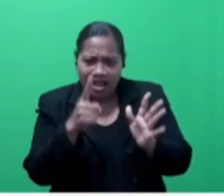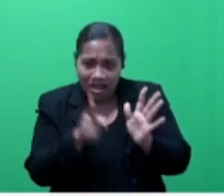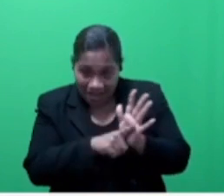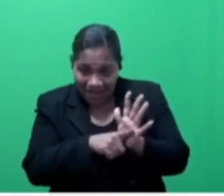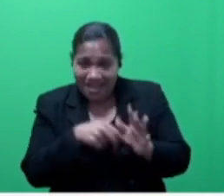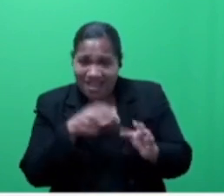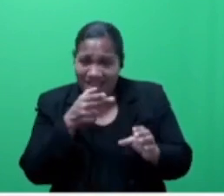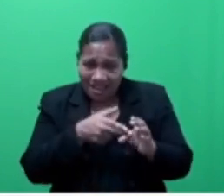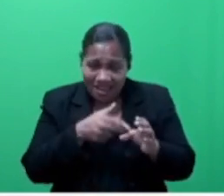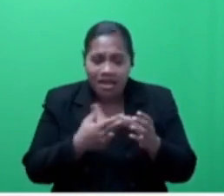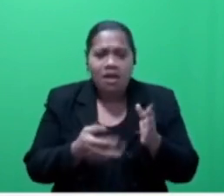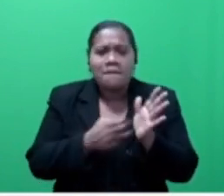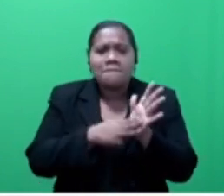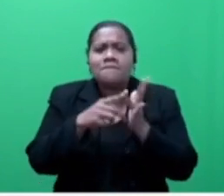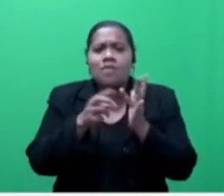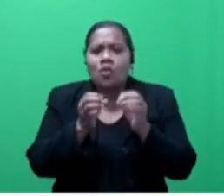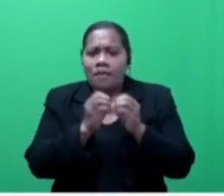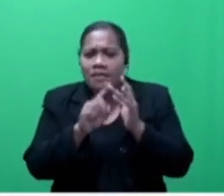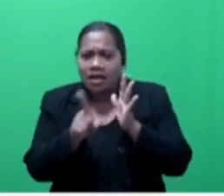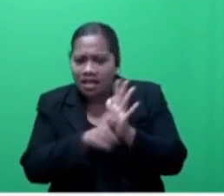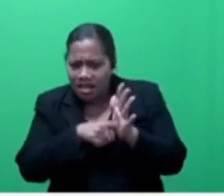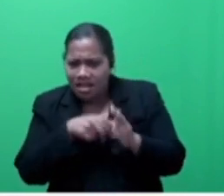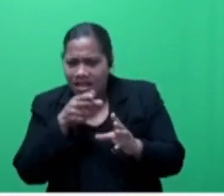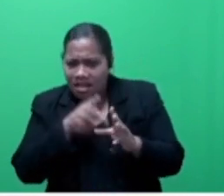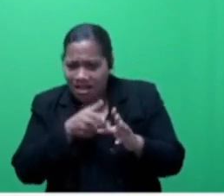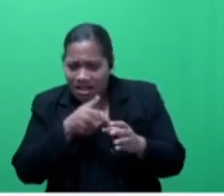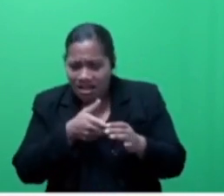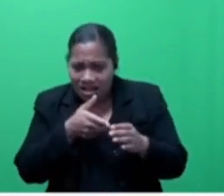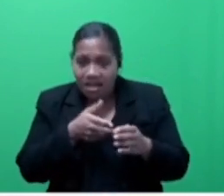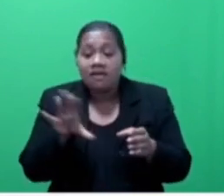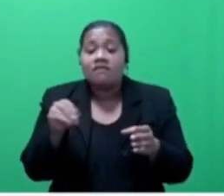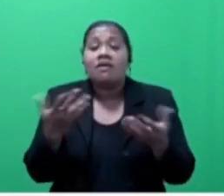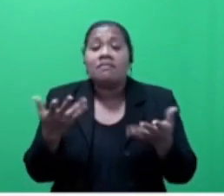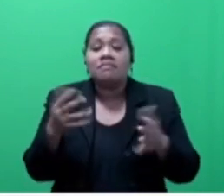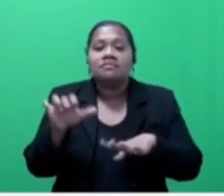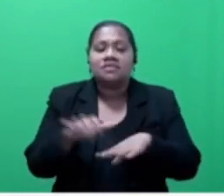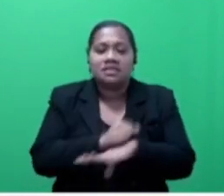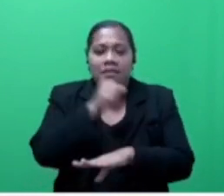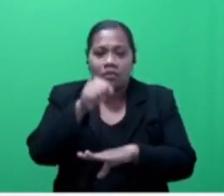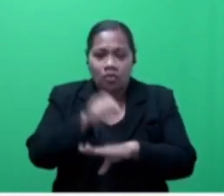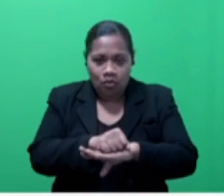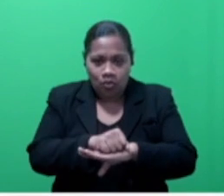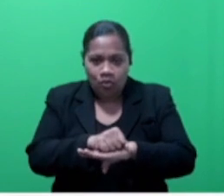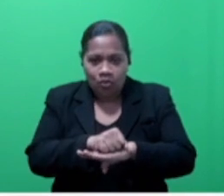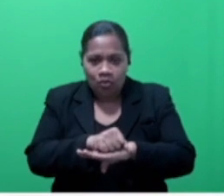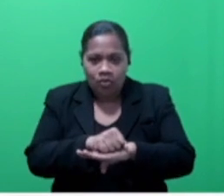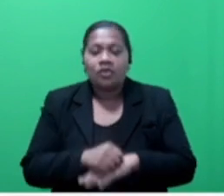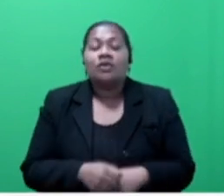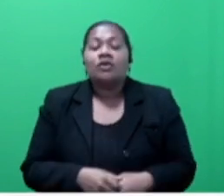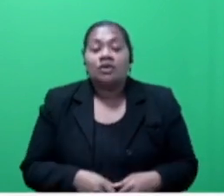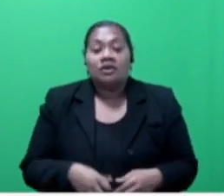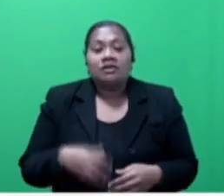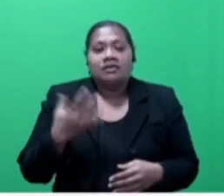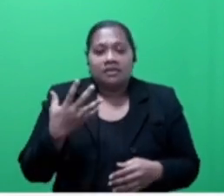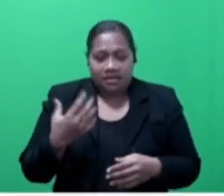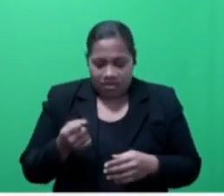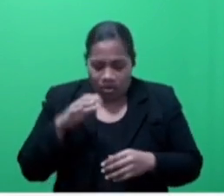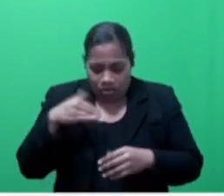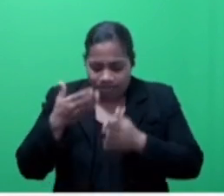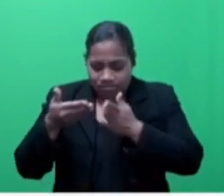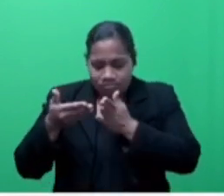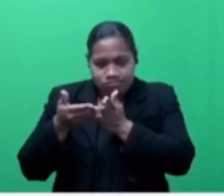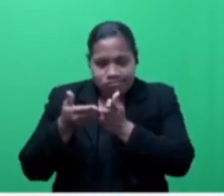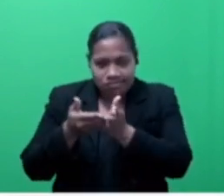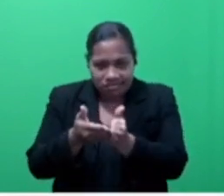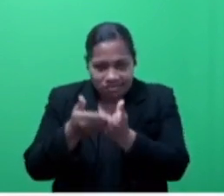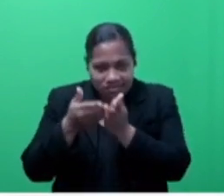Mobil. And thank you. And they come from Singapore. So there is obviously a shipment done on a regular basis, and